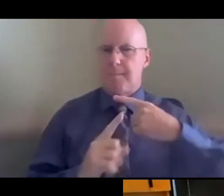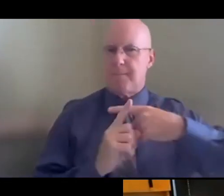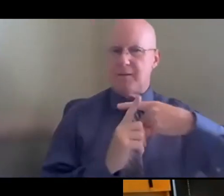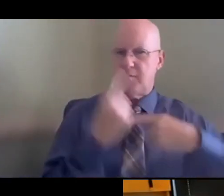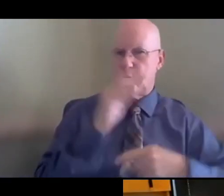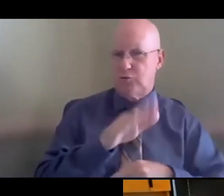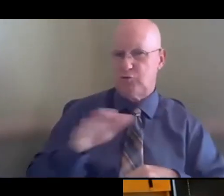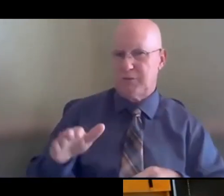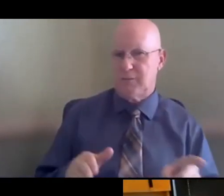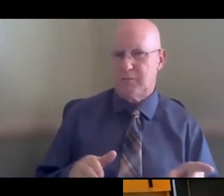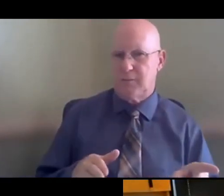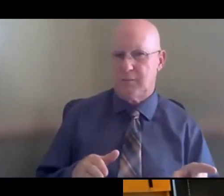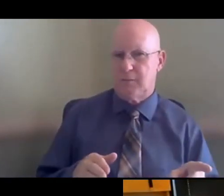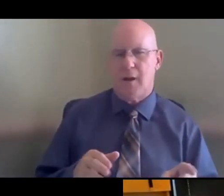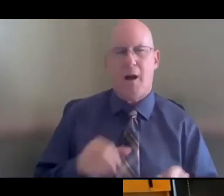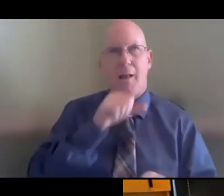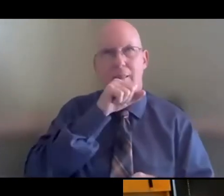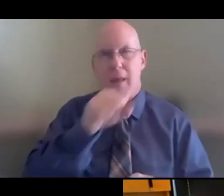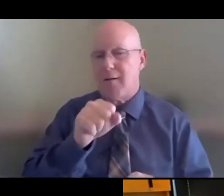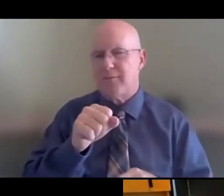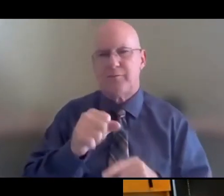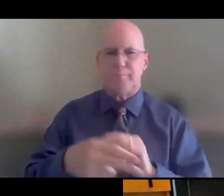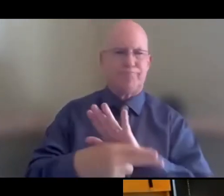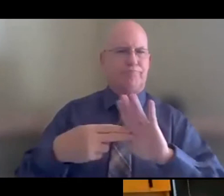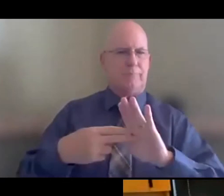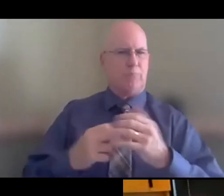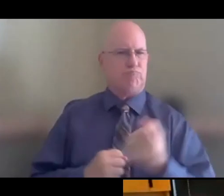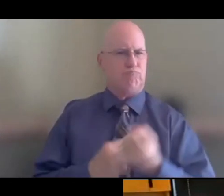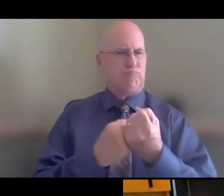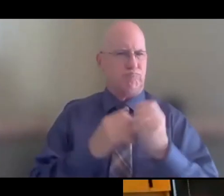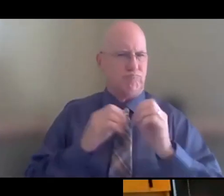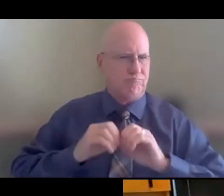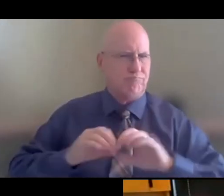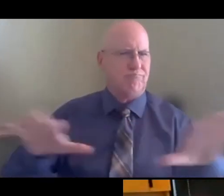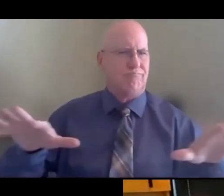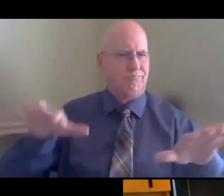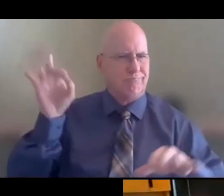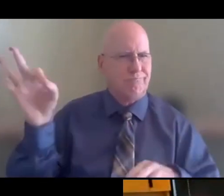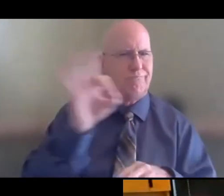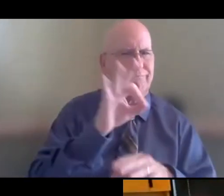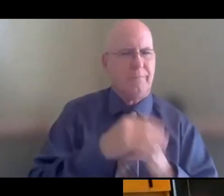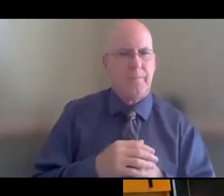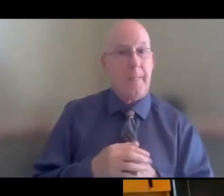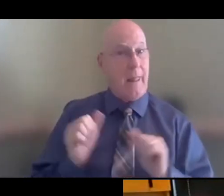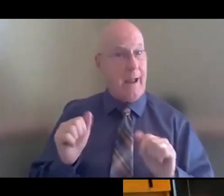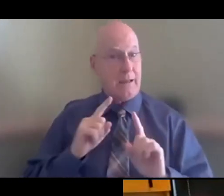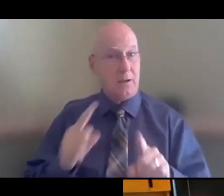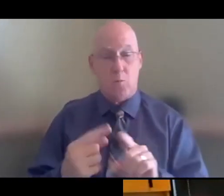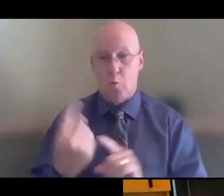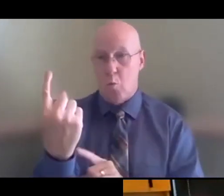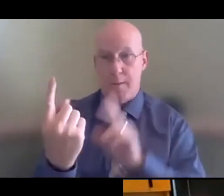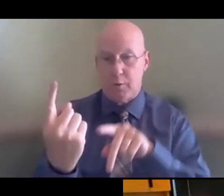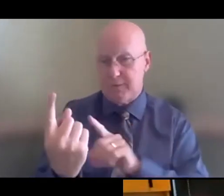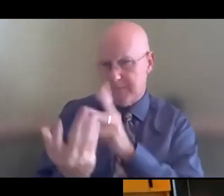reason that I love being a brand ambassador and talking to other parents about it. And I say it all the time, I can go and talk to one person